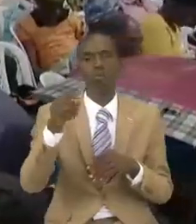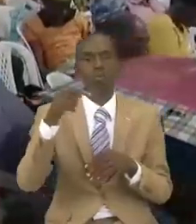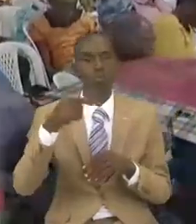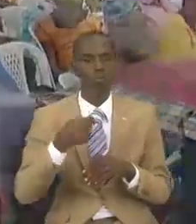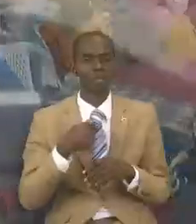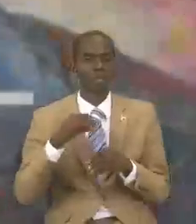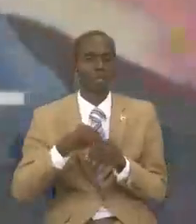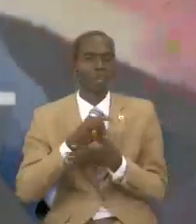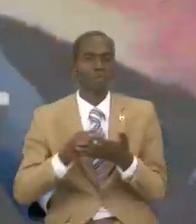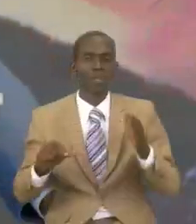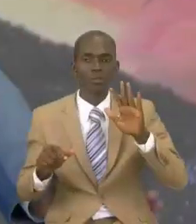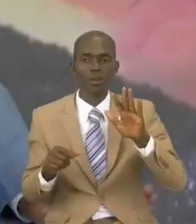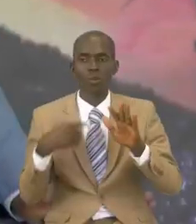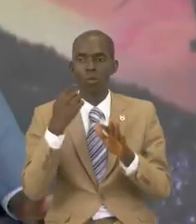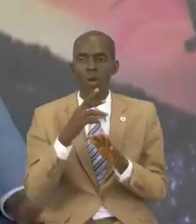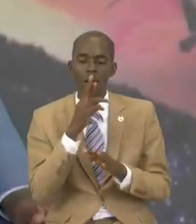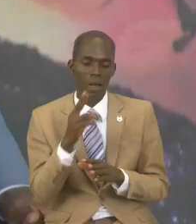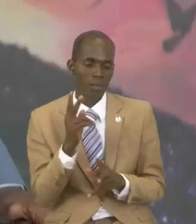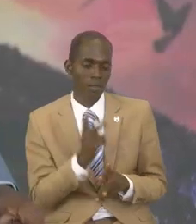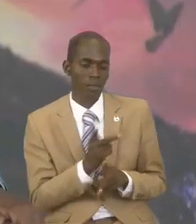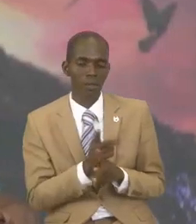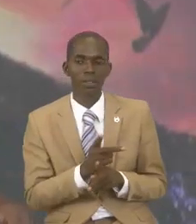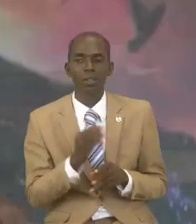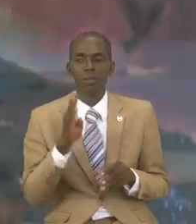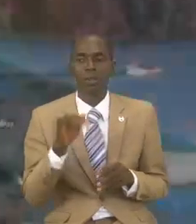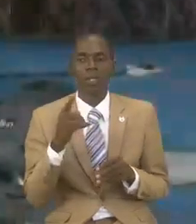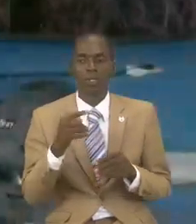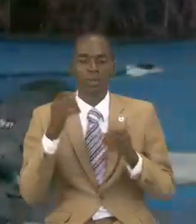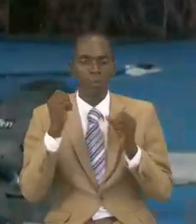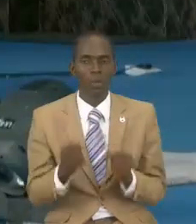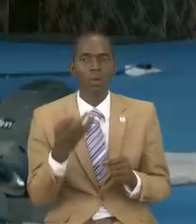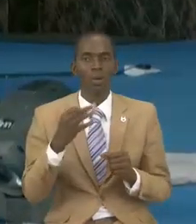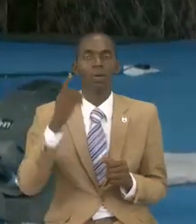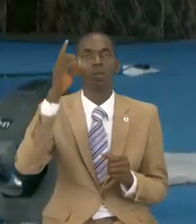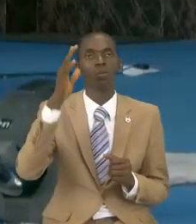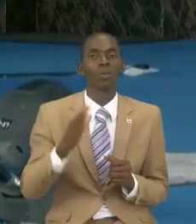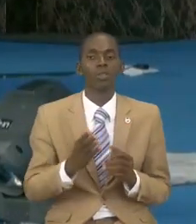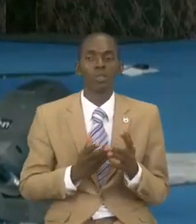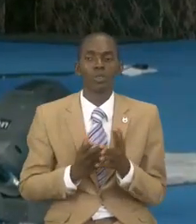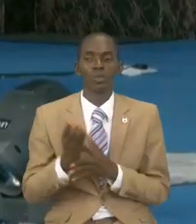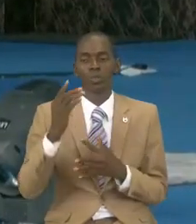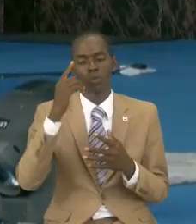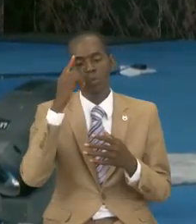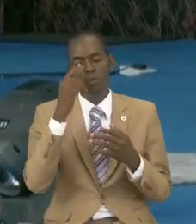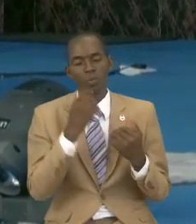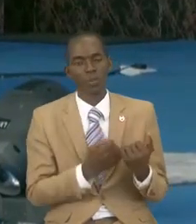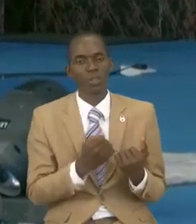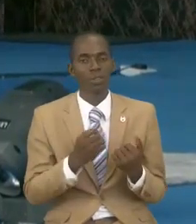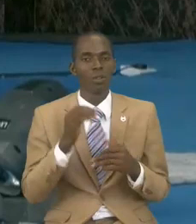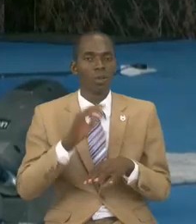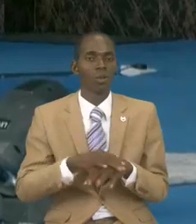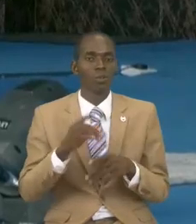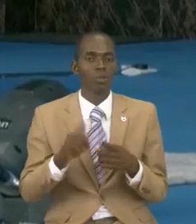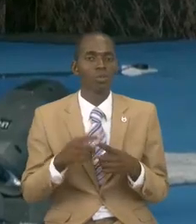are kept by the power of God through faith unto